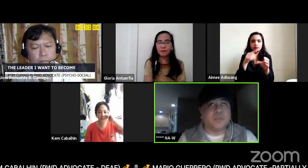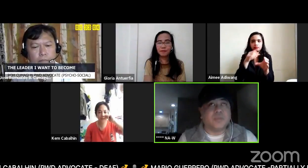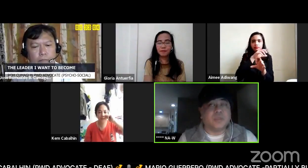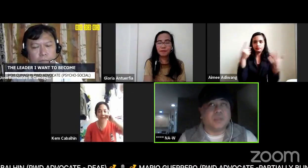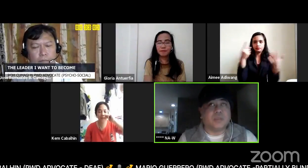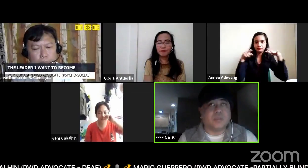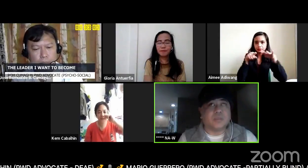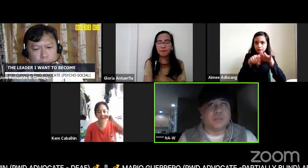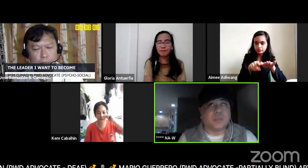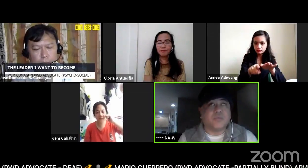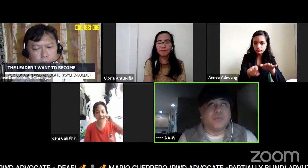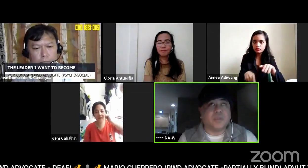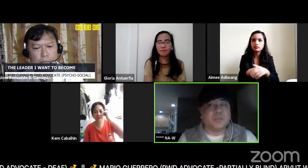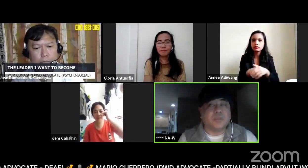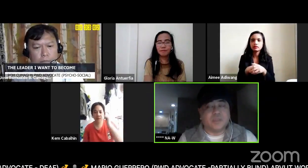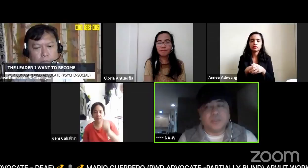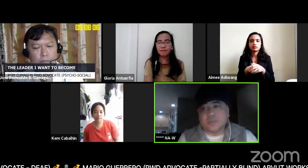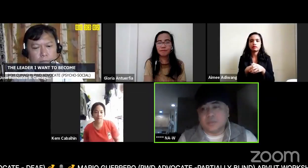everyone